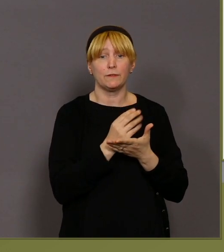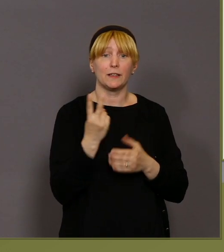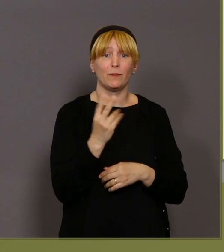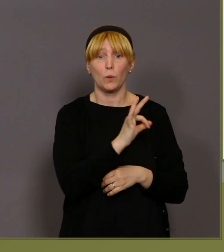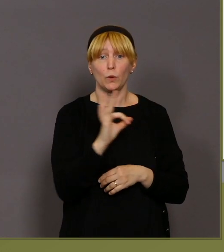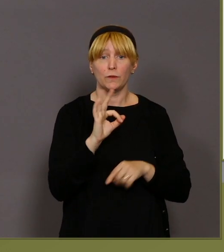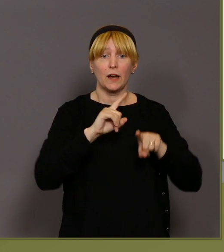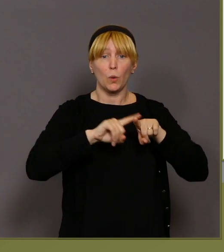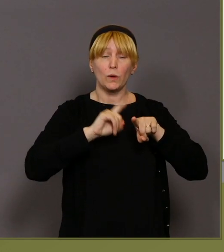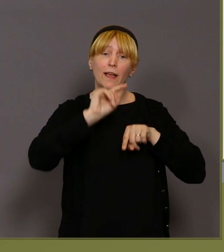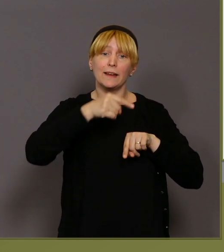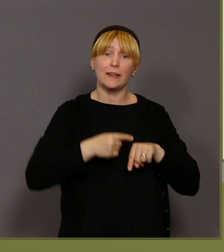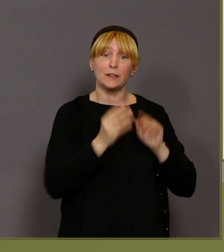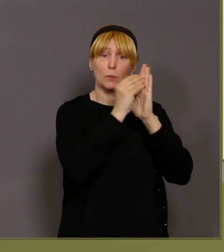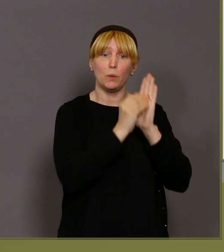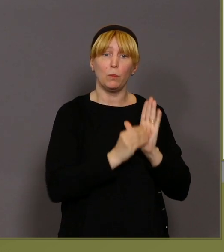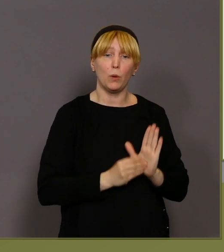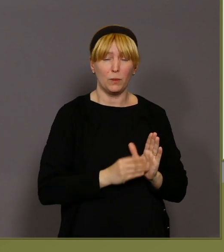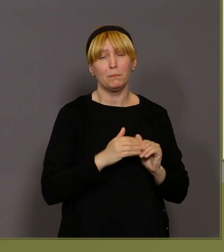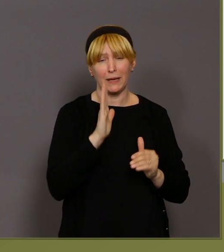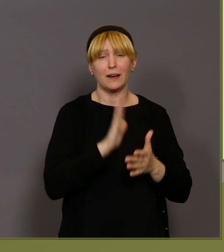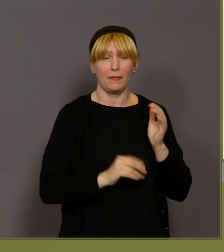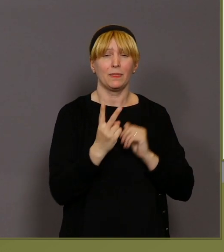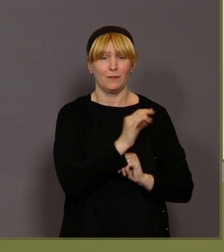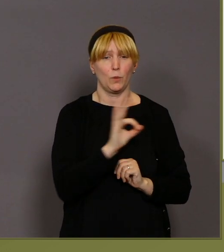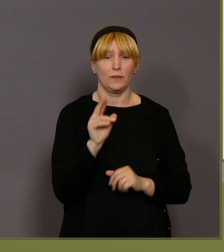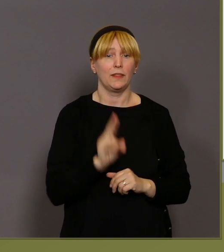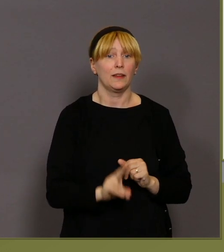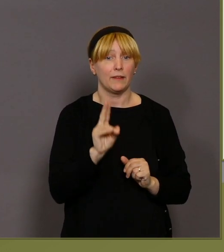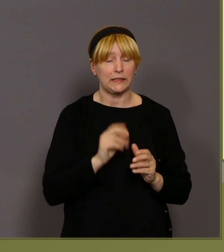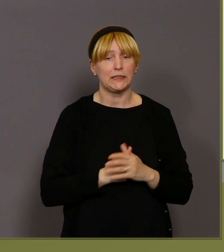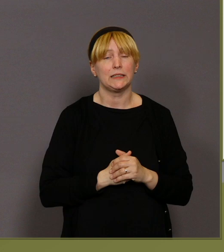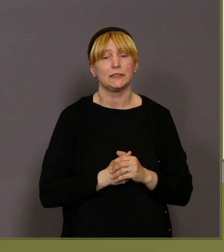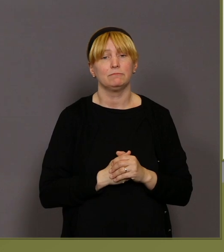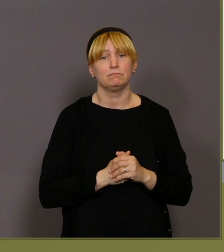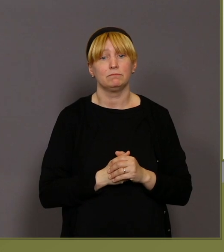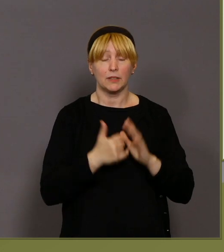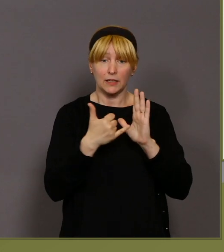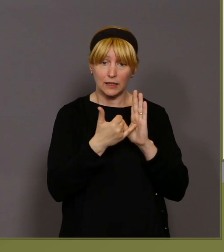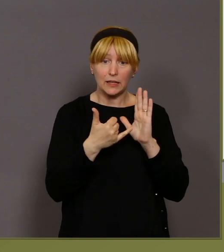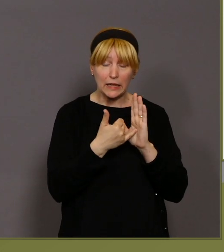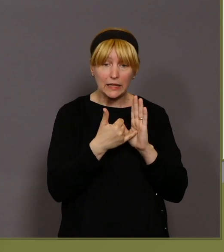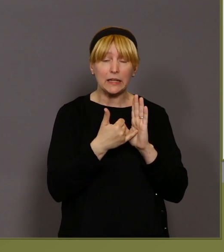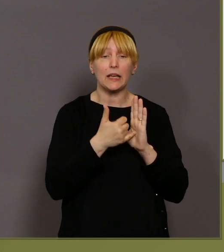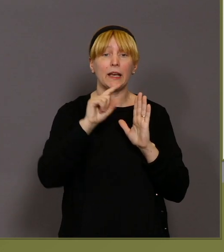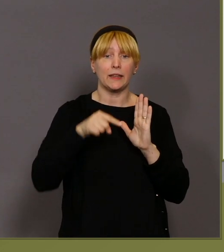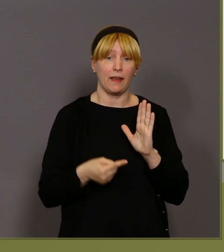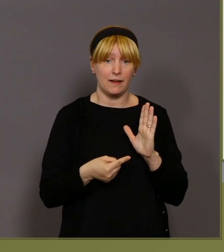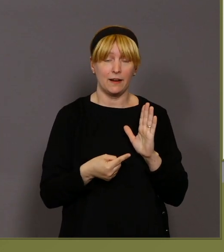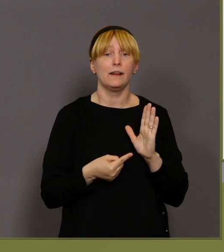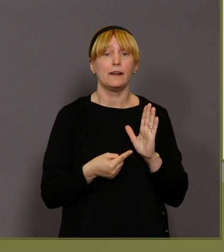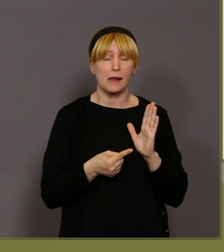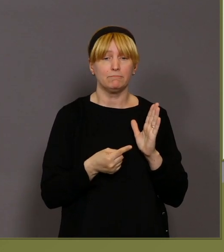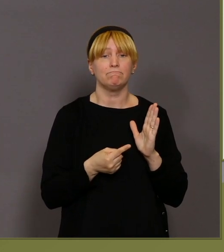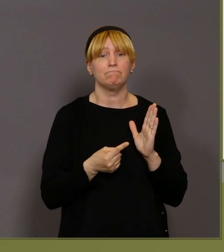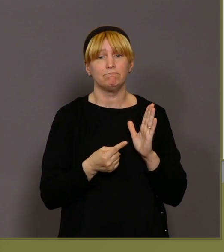criteria listed, more than 200 actually, then among them, there are